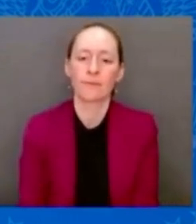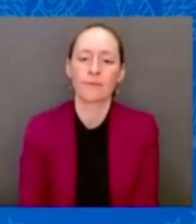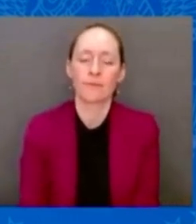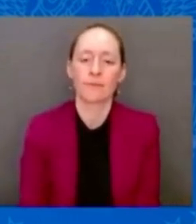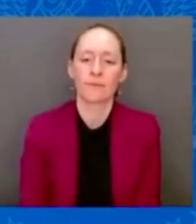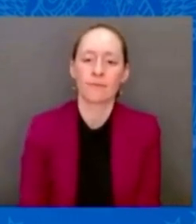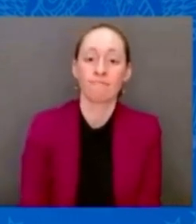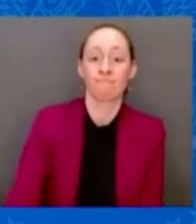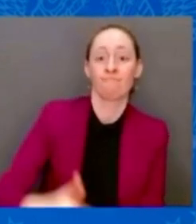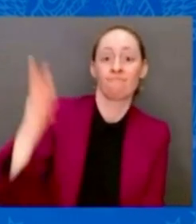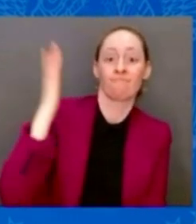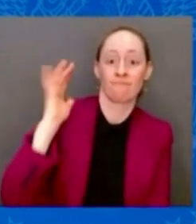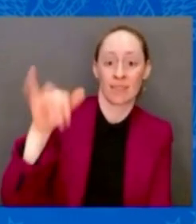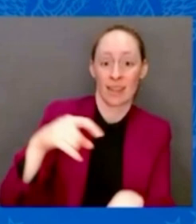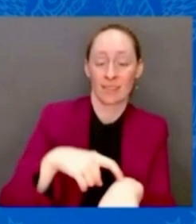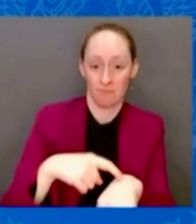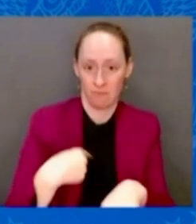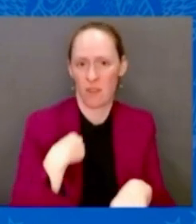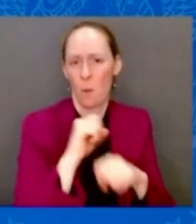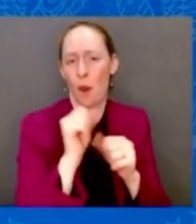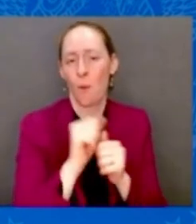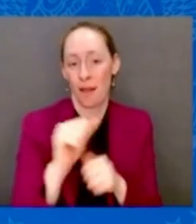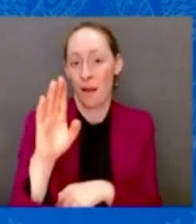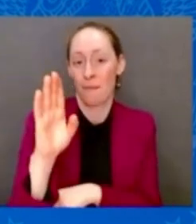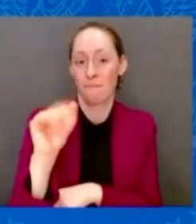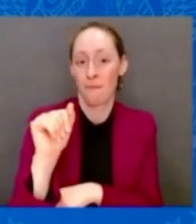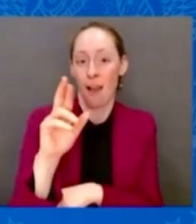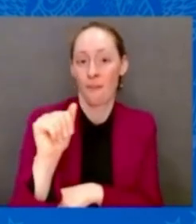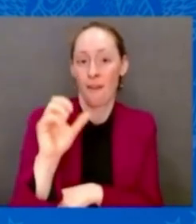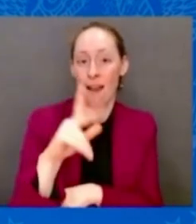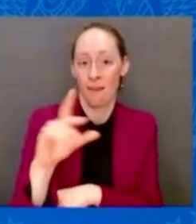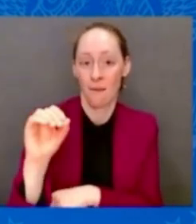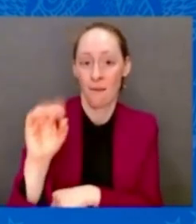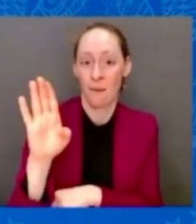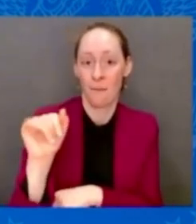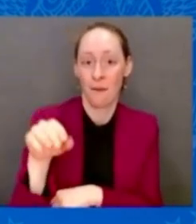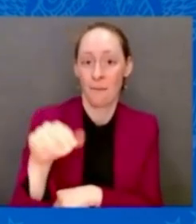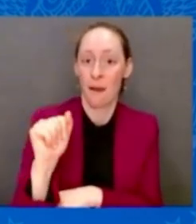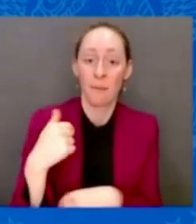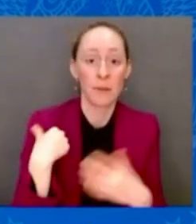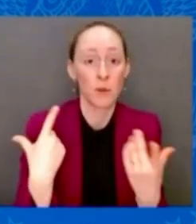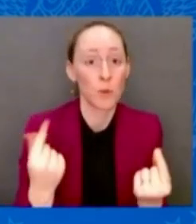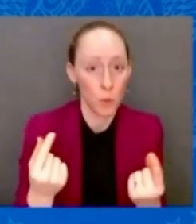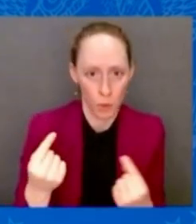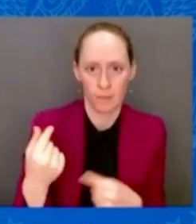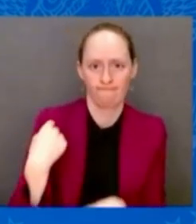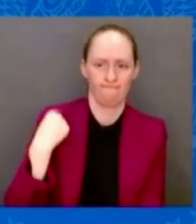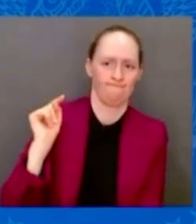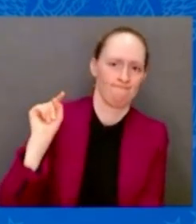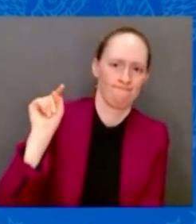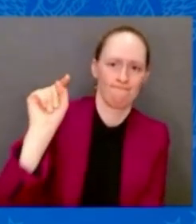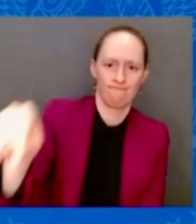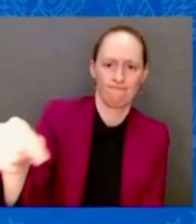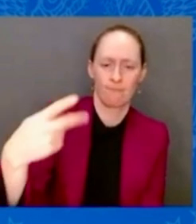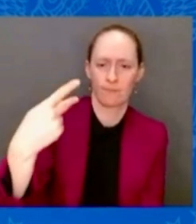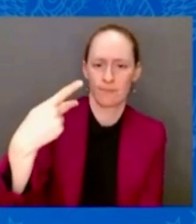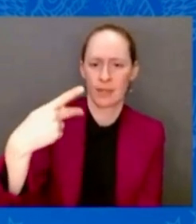and there was a creek about as wide as this from the buffer there to the